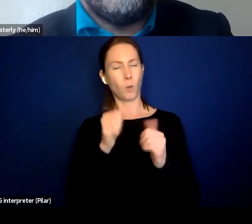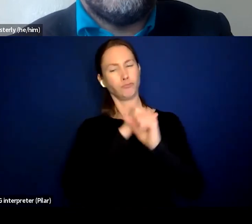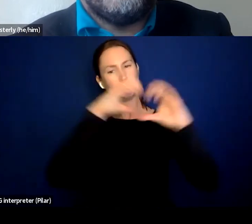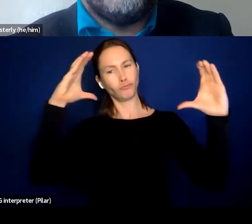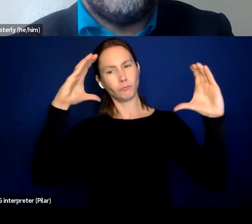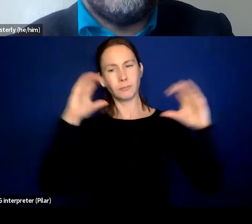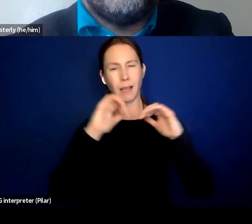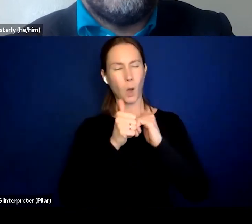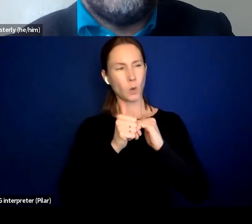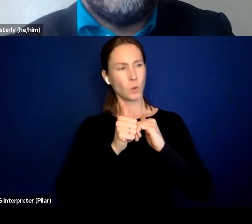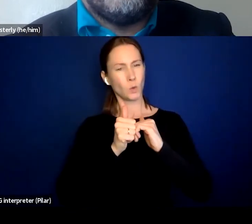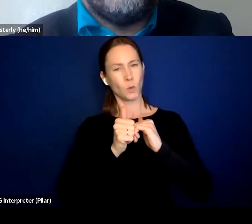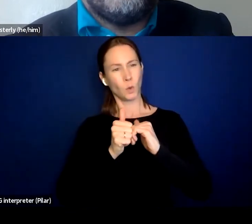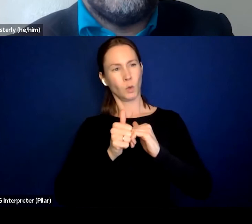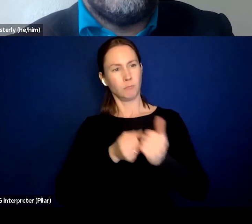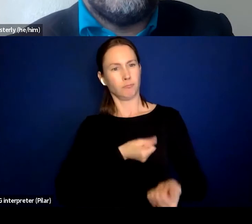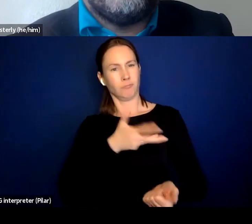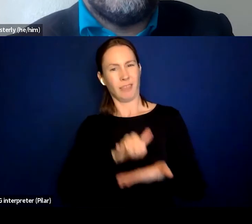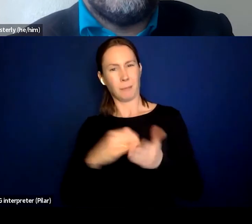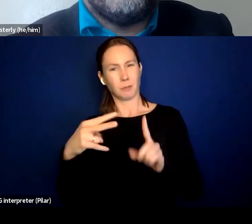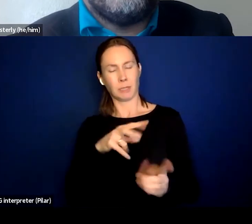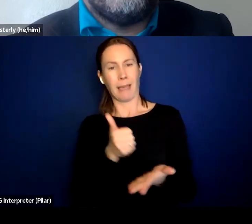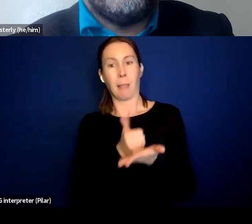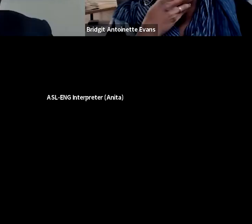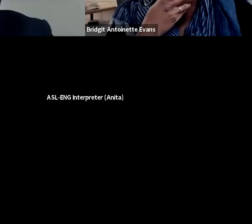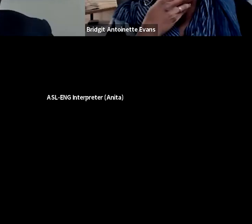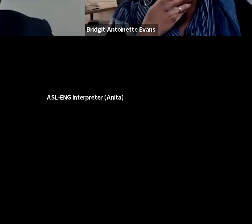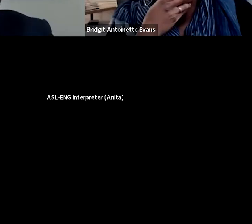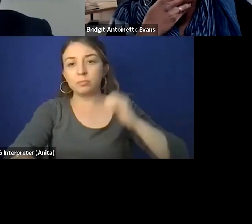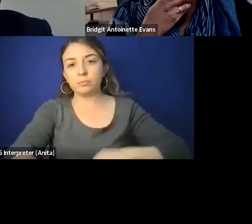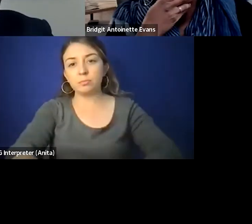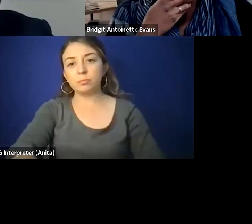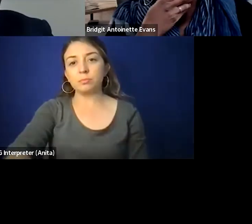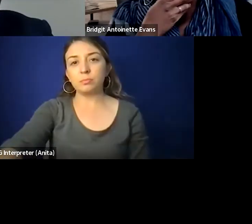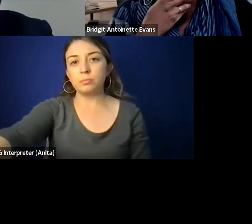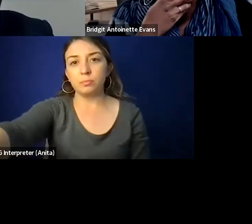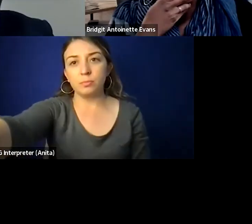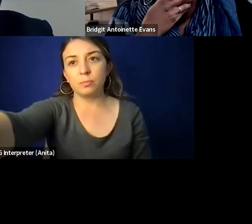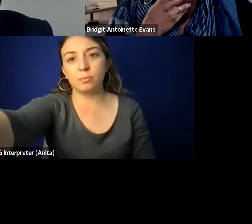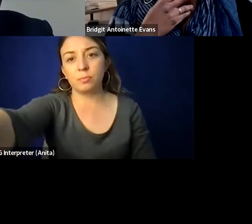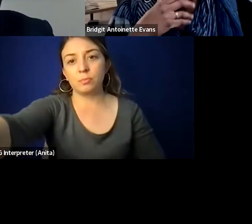help you to show up in those conversations when it's like, okay, here we go again?